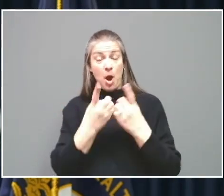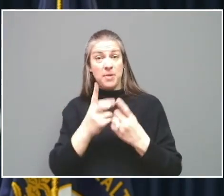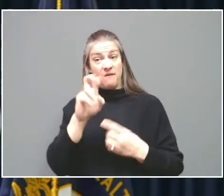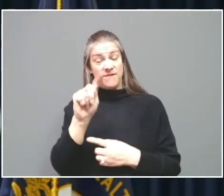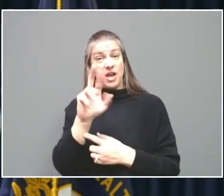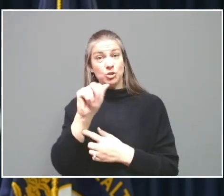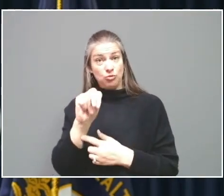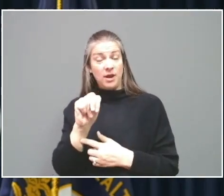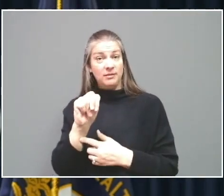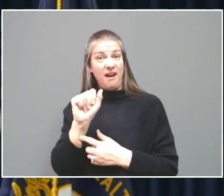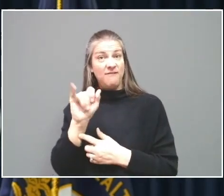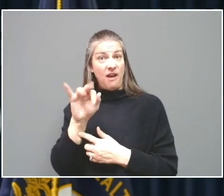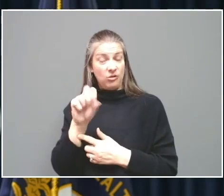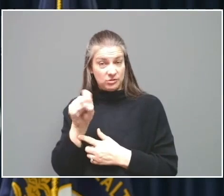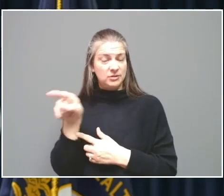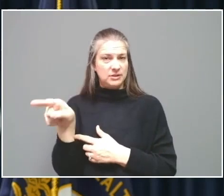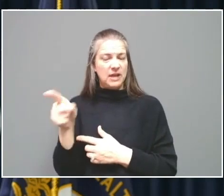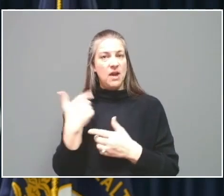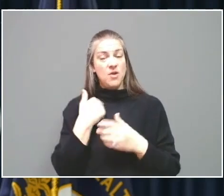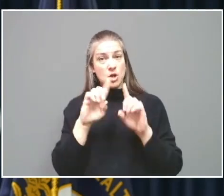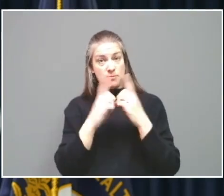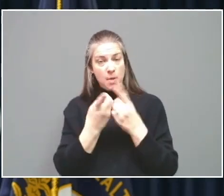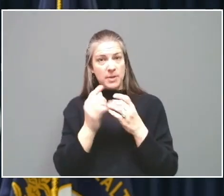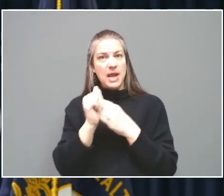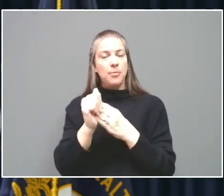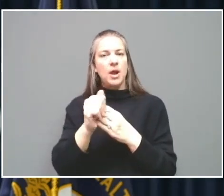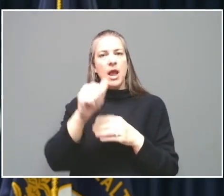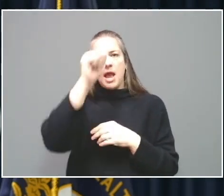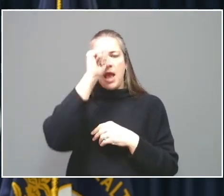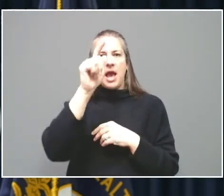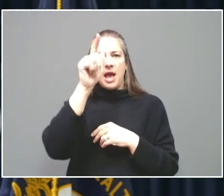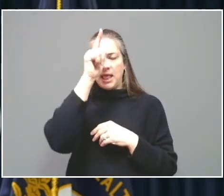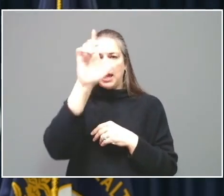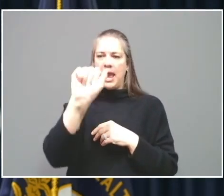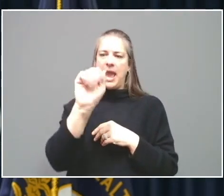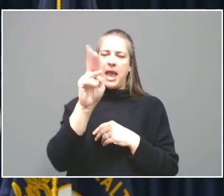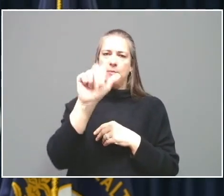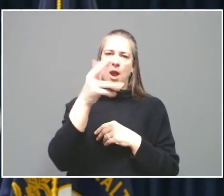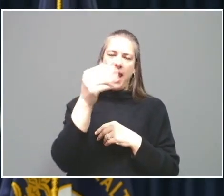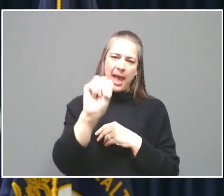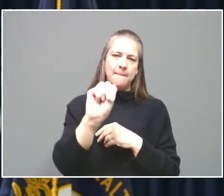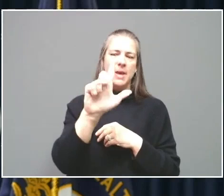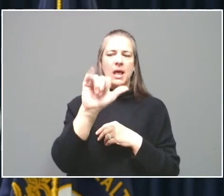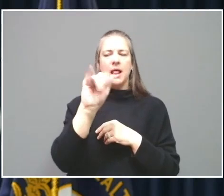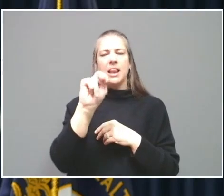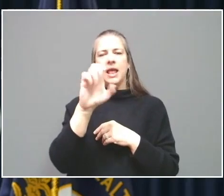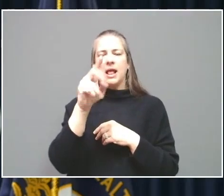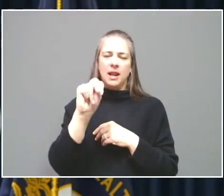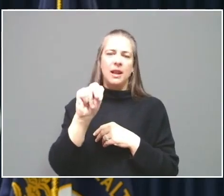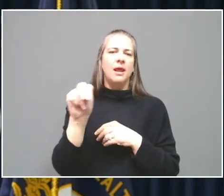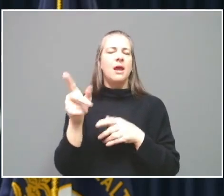the Department of Veterans Affairs Abraham Lincoln Pillar of Excellence Award in the category of customer service for